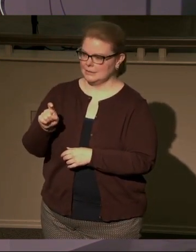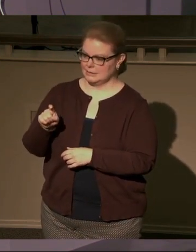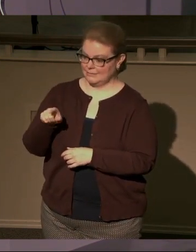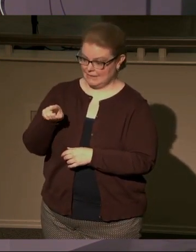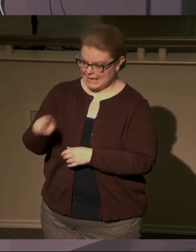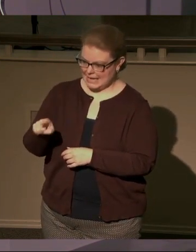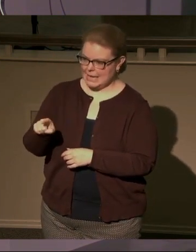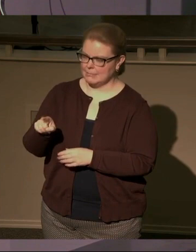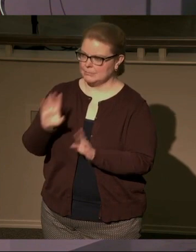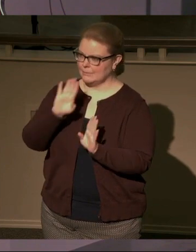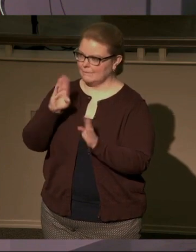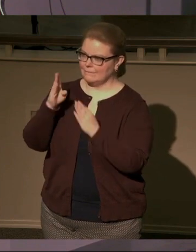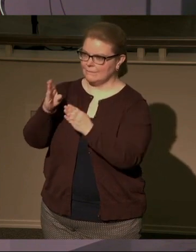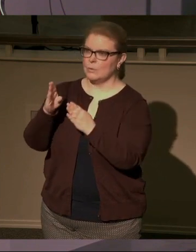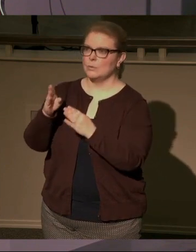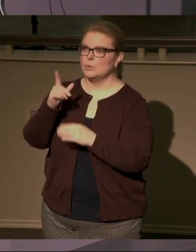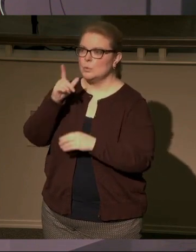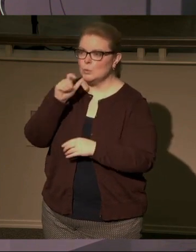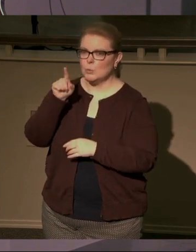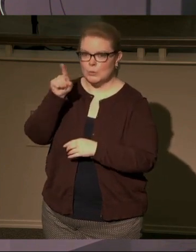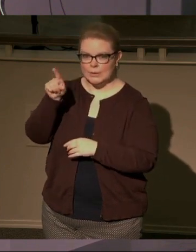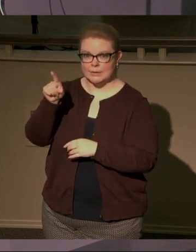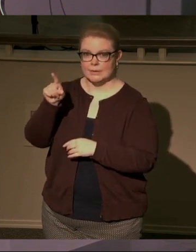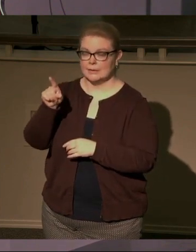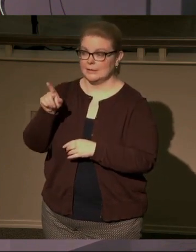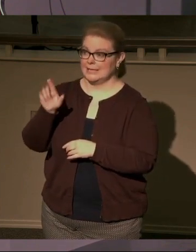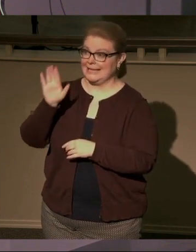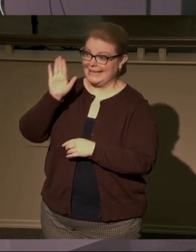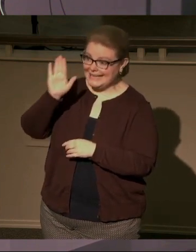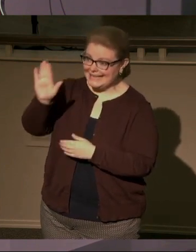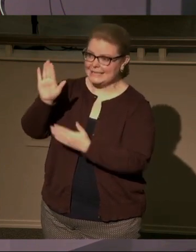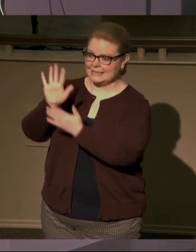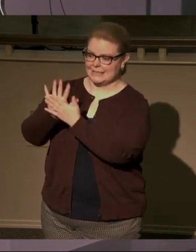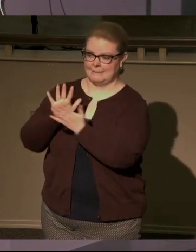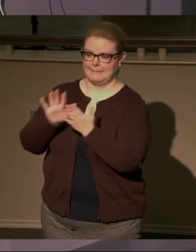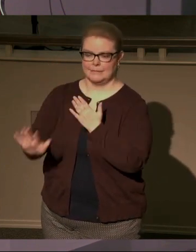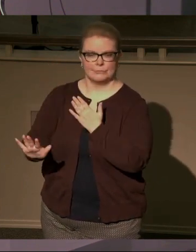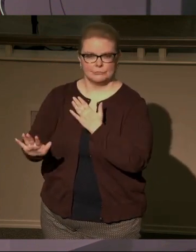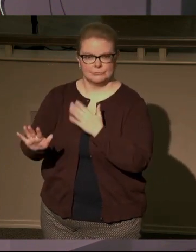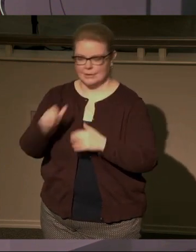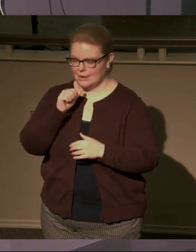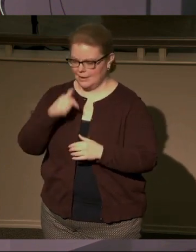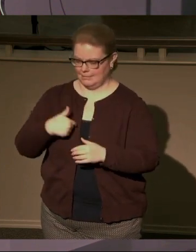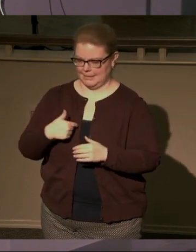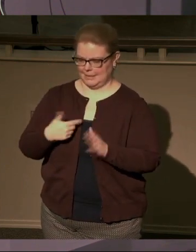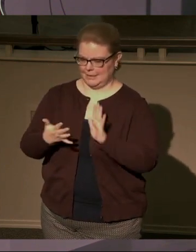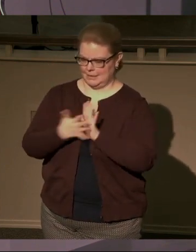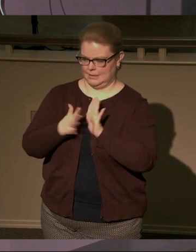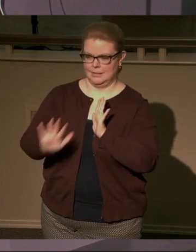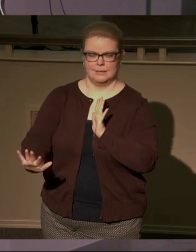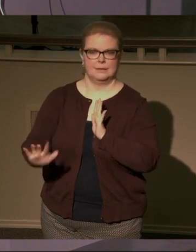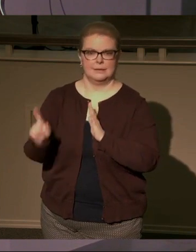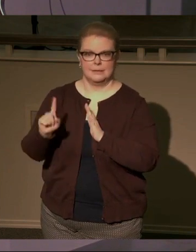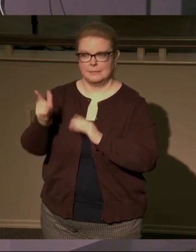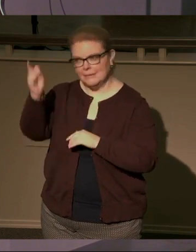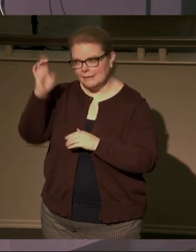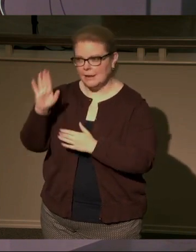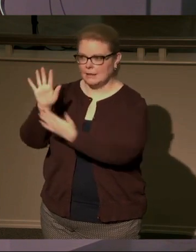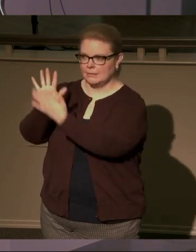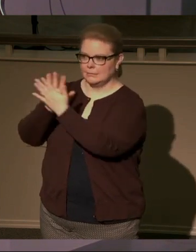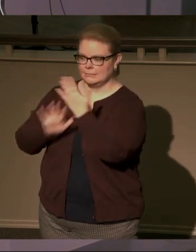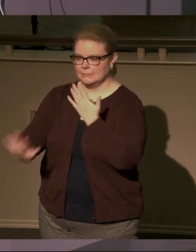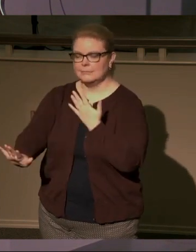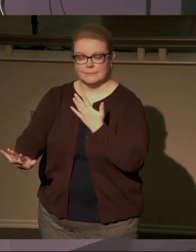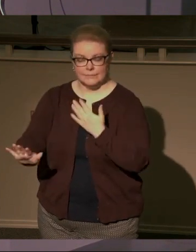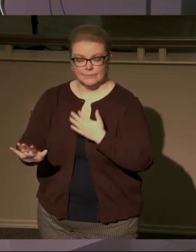toward the one in whose image he's supposed to be developing into. I don't want to create another version of me.